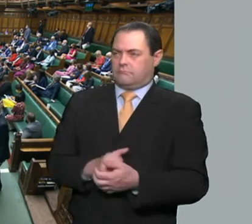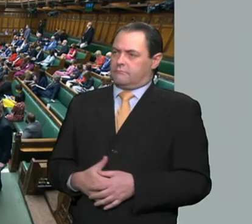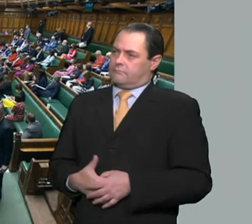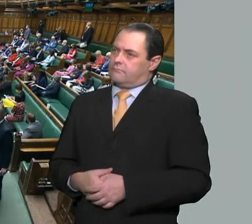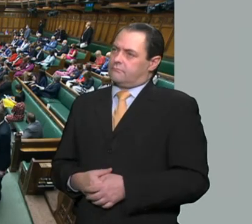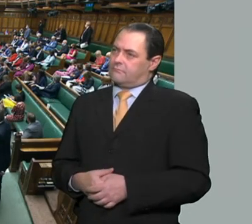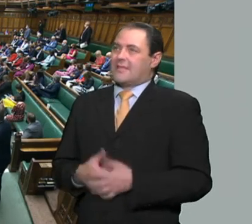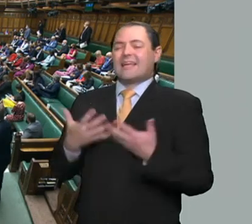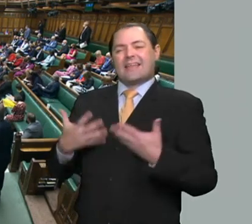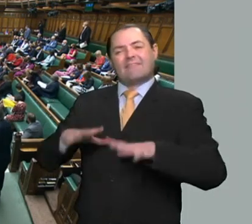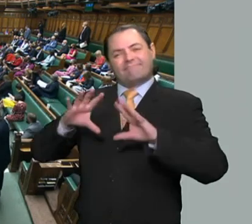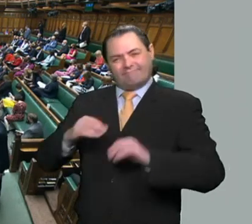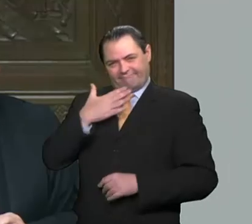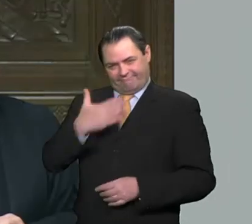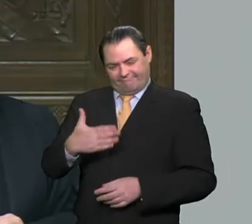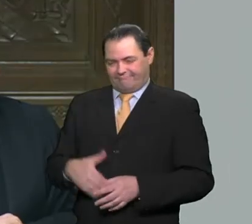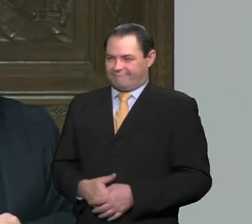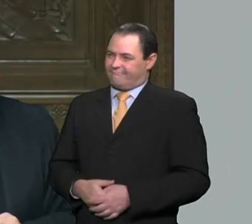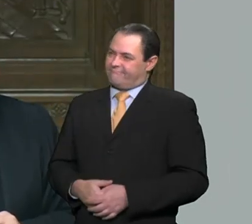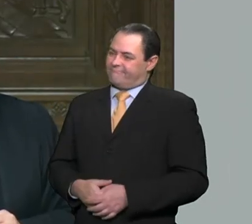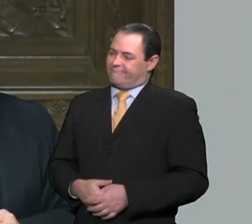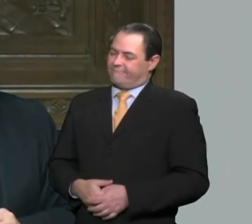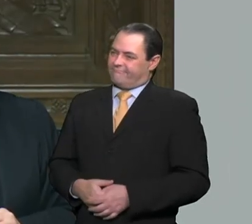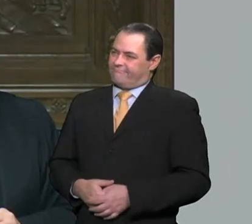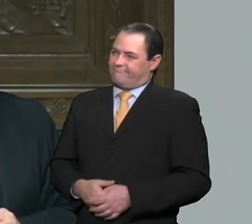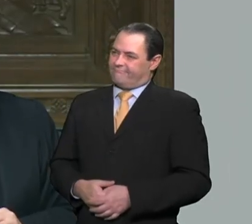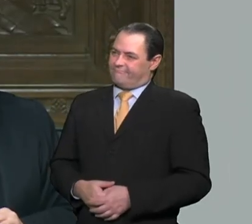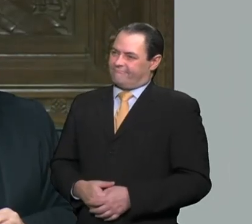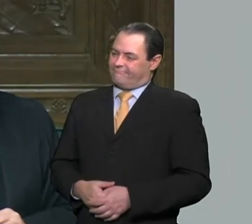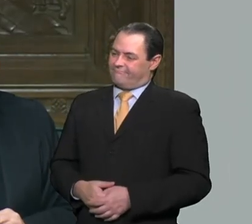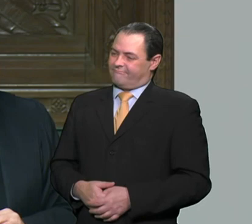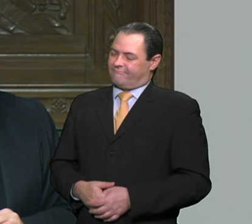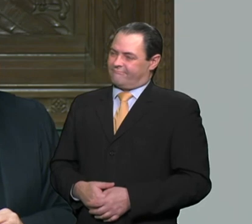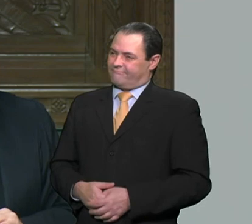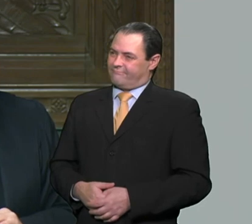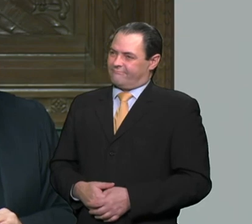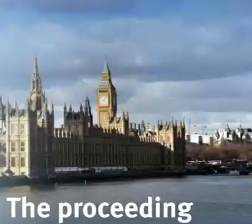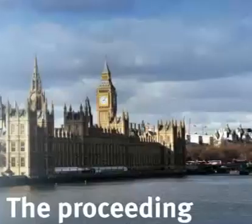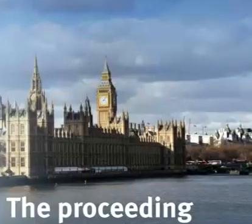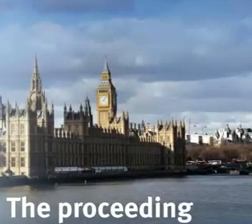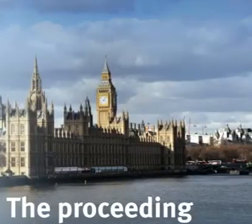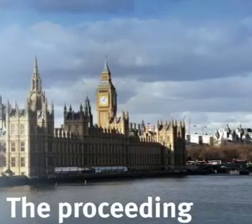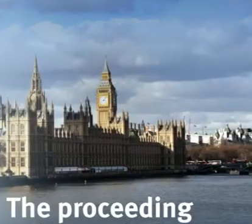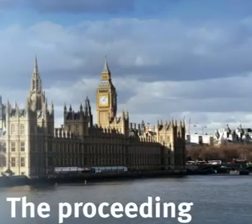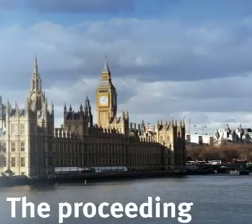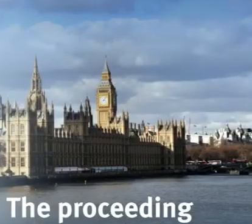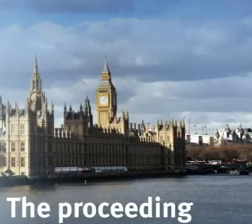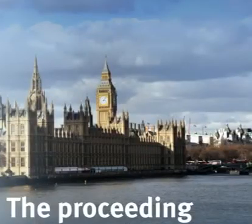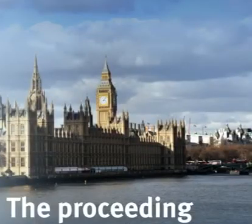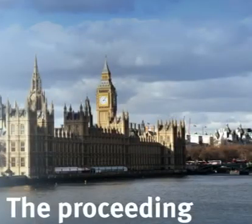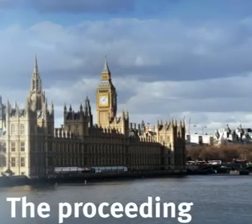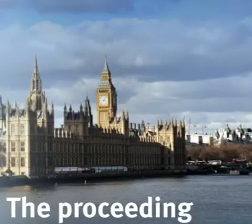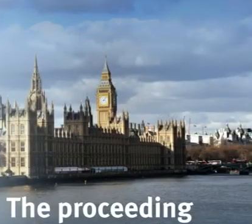Right, that is the end of questions. I'll let people leave before I just read. Meeting has ended.